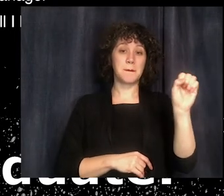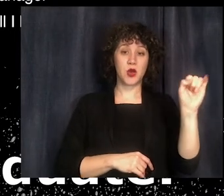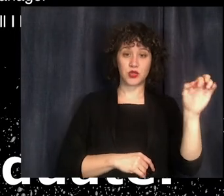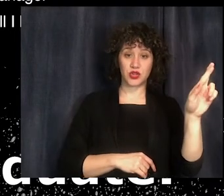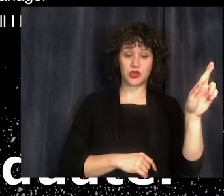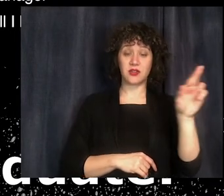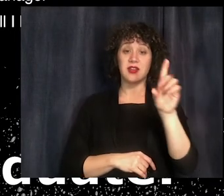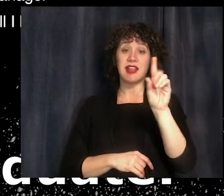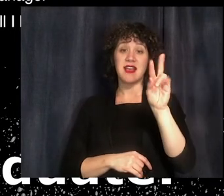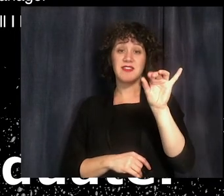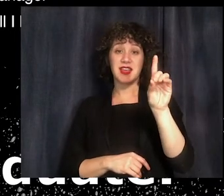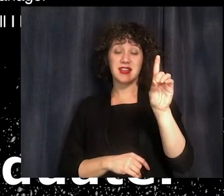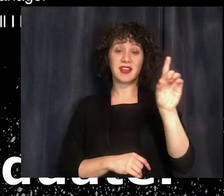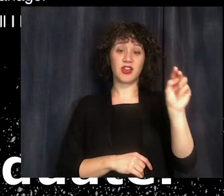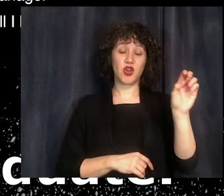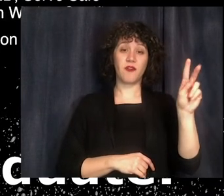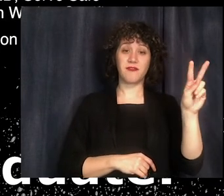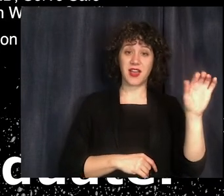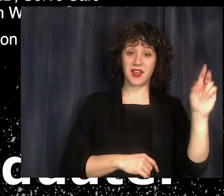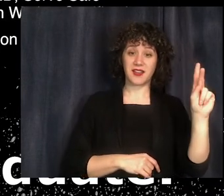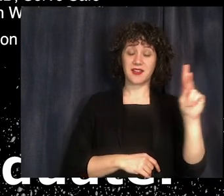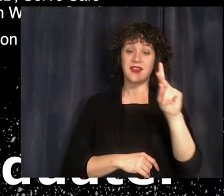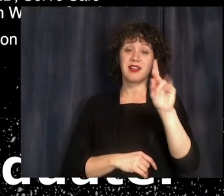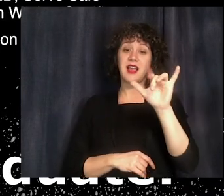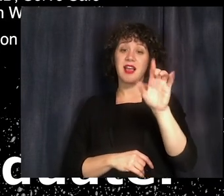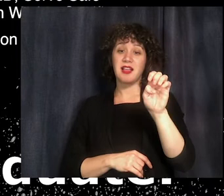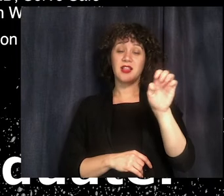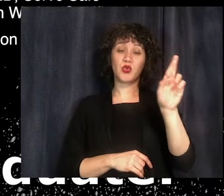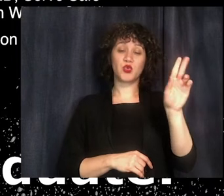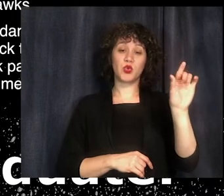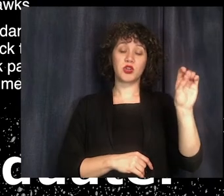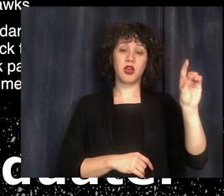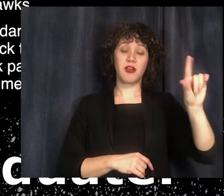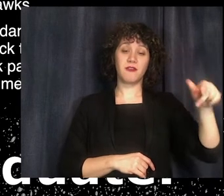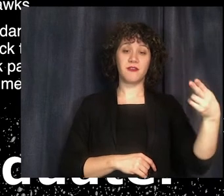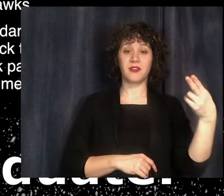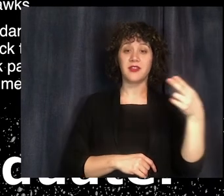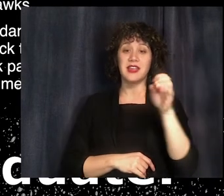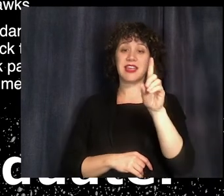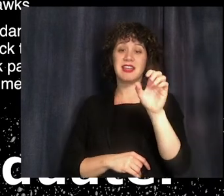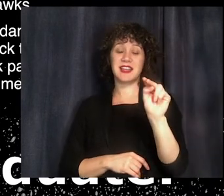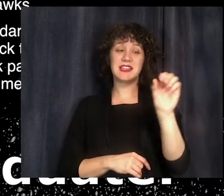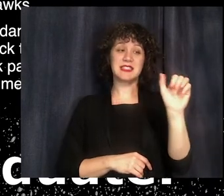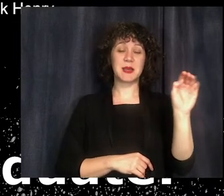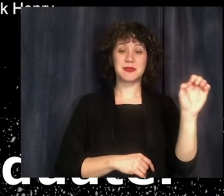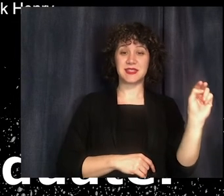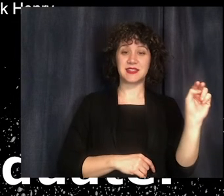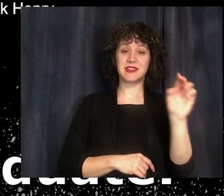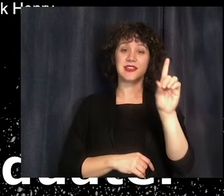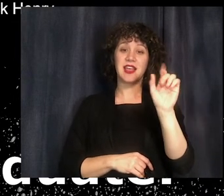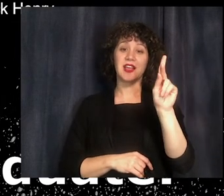David Novak, Kyle Rudolph, Eden Sampson,